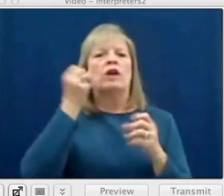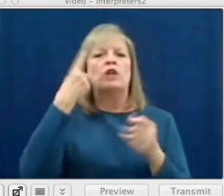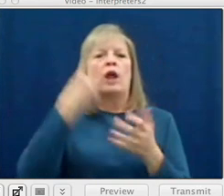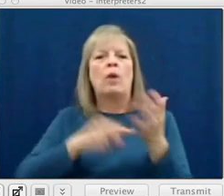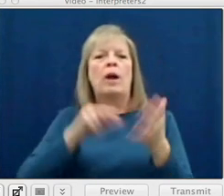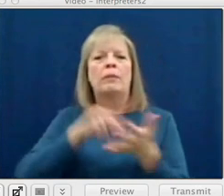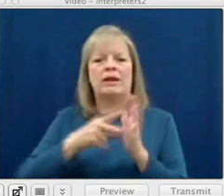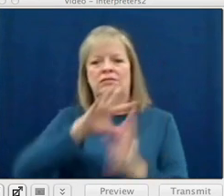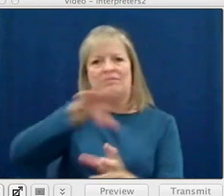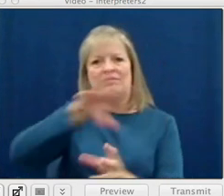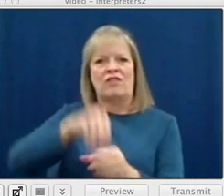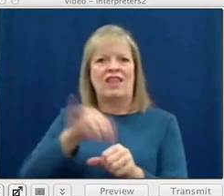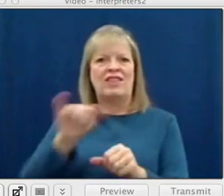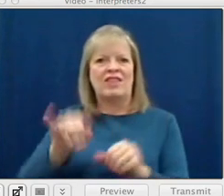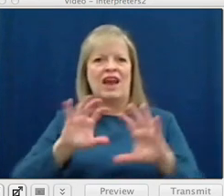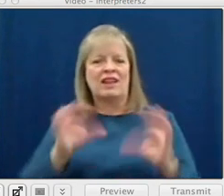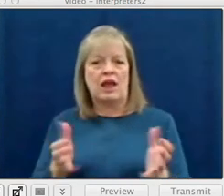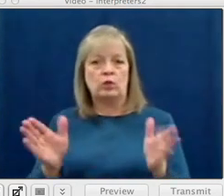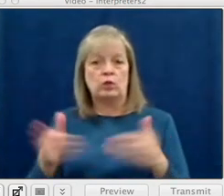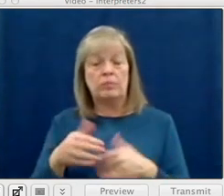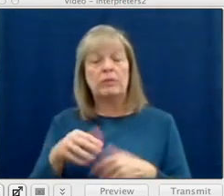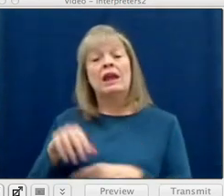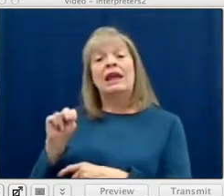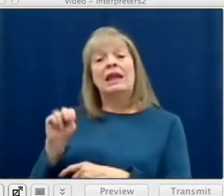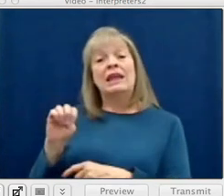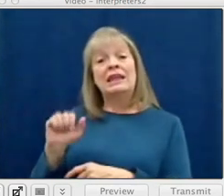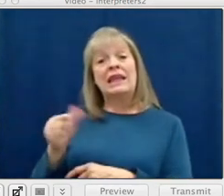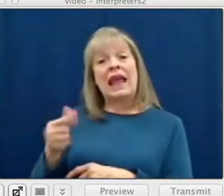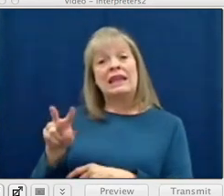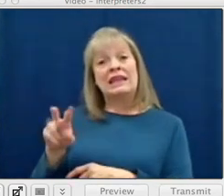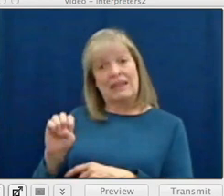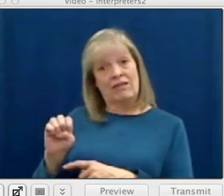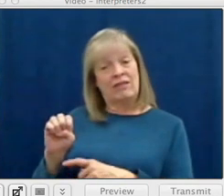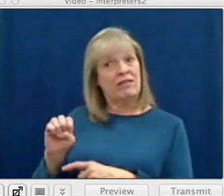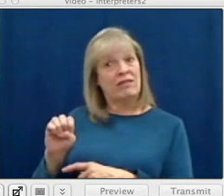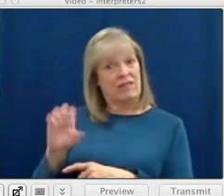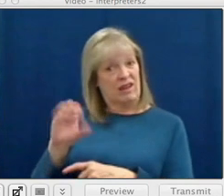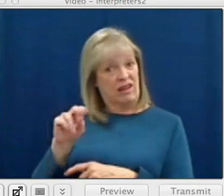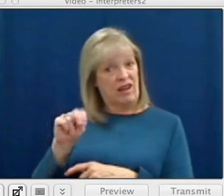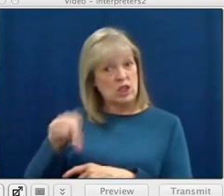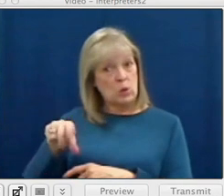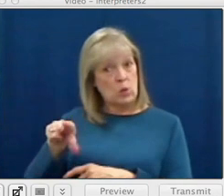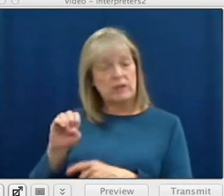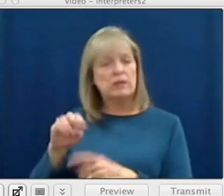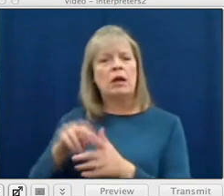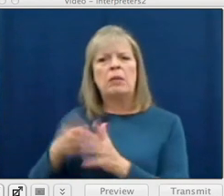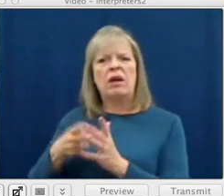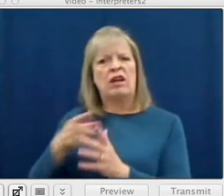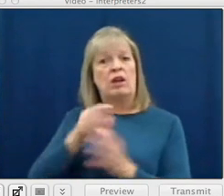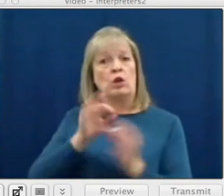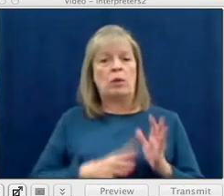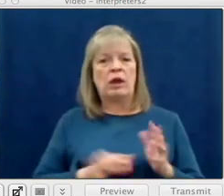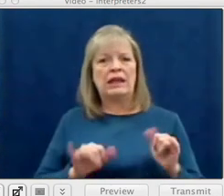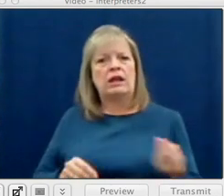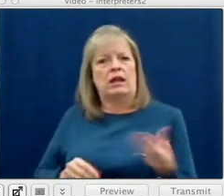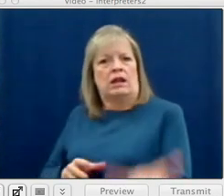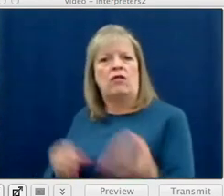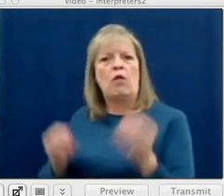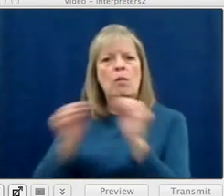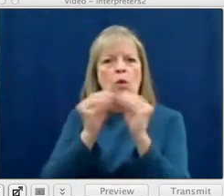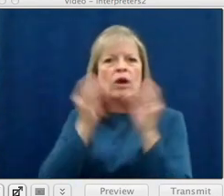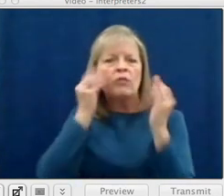The negative consequence is that additional information was relayed than what was said, and it's outside of the teacher's purview.